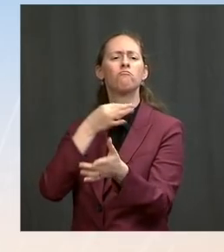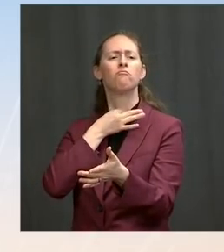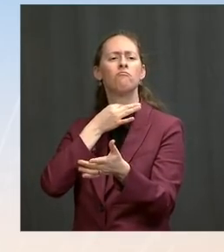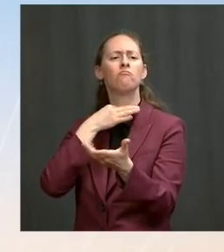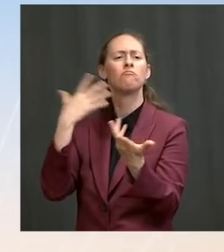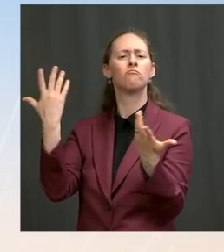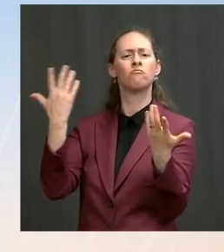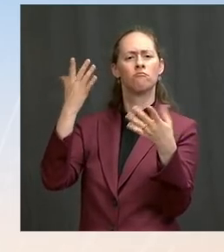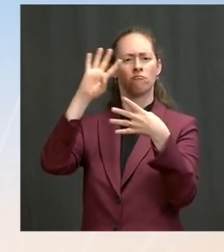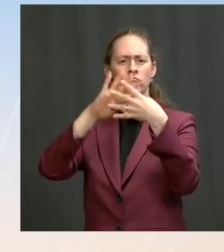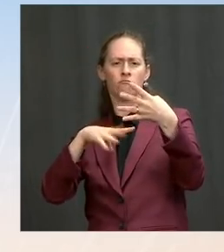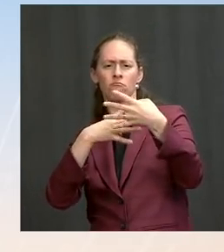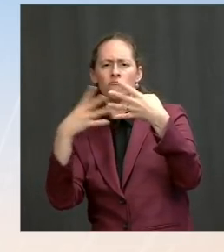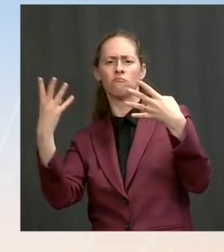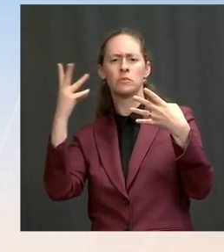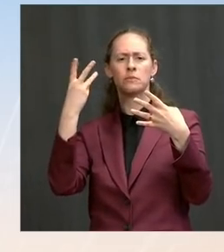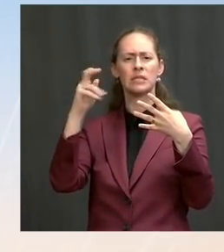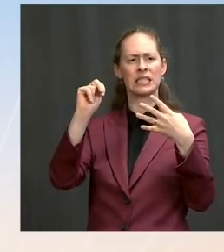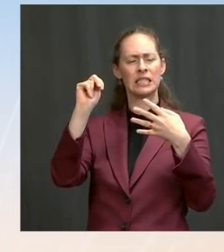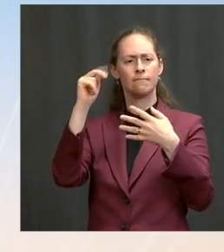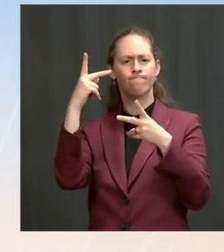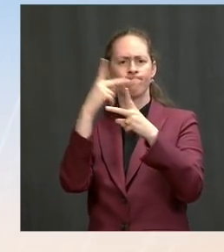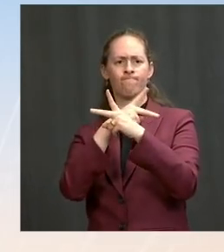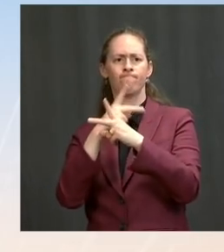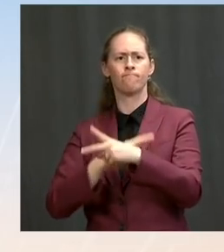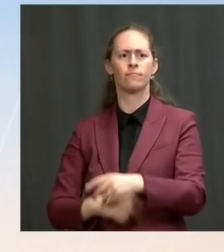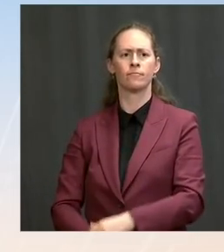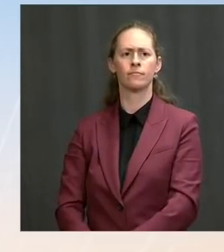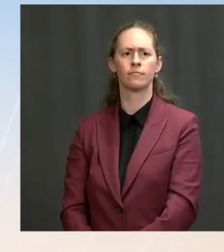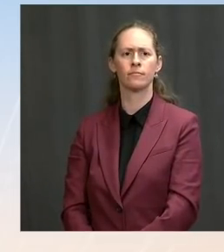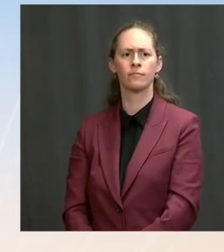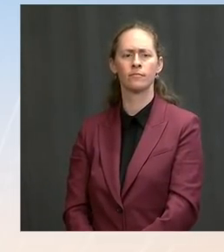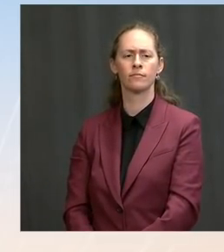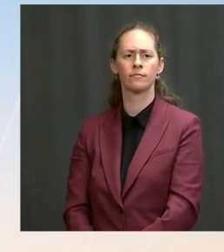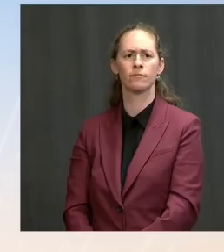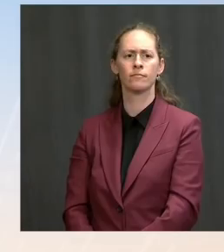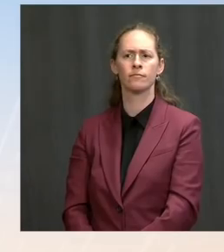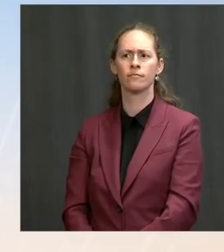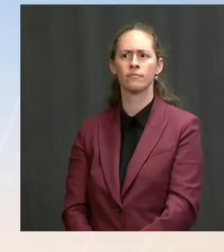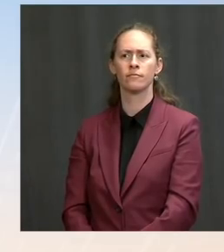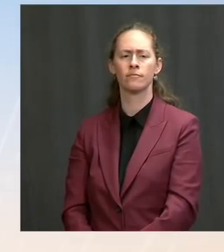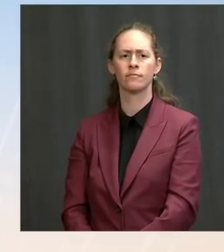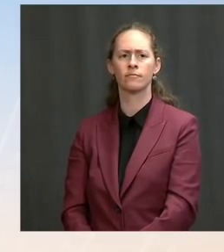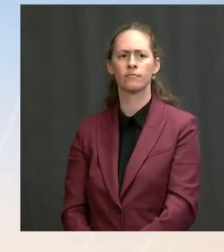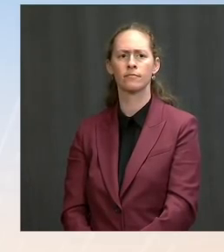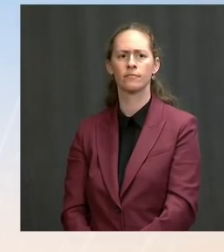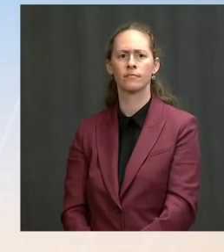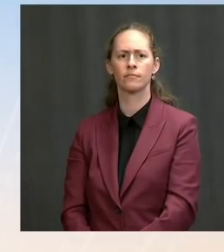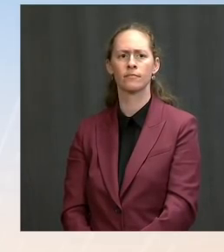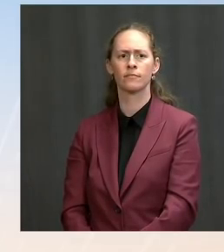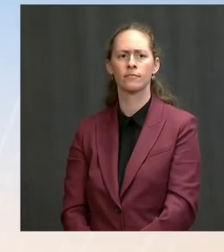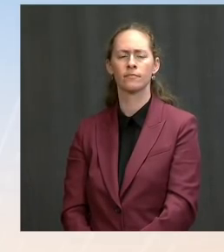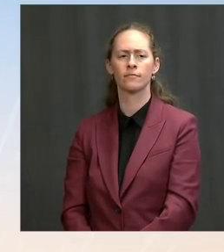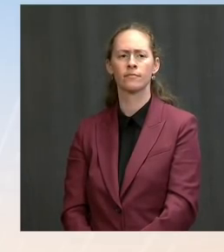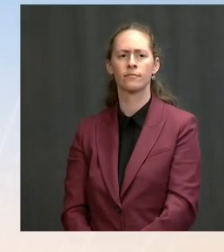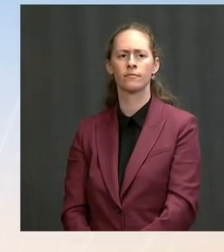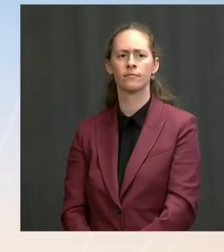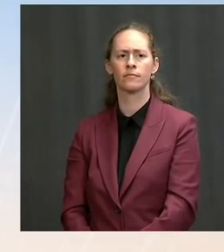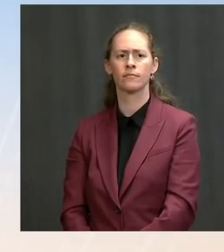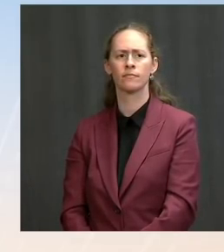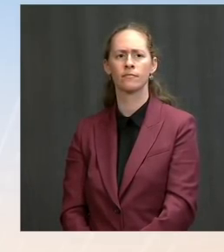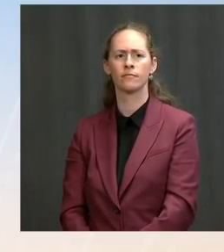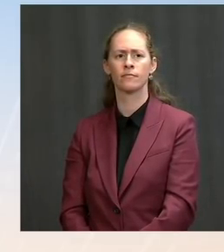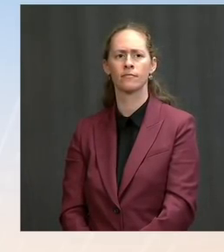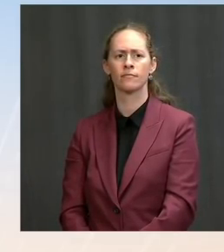a timetable of appointing a much needed regional administrator for Regional 5? Democratic Michigan and Illinois members